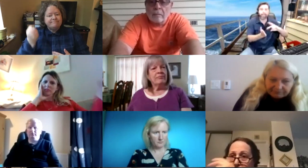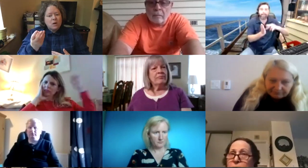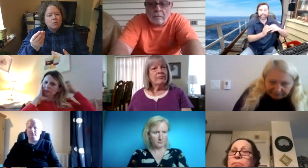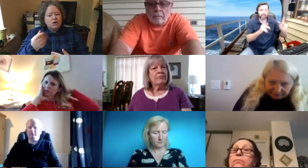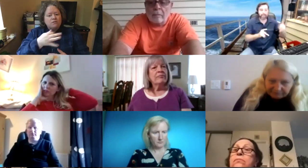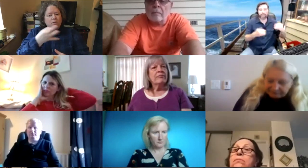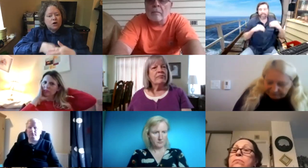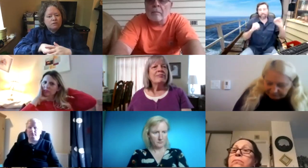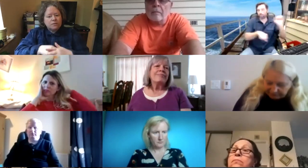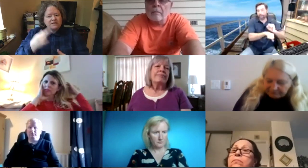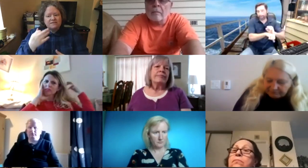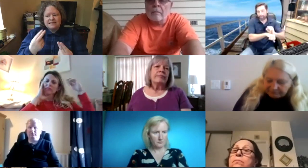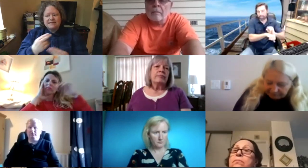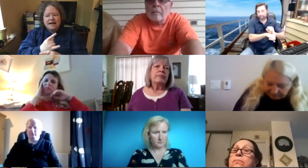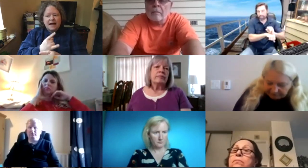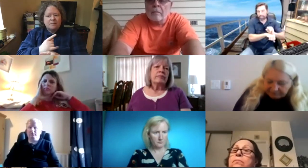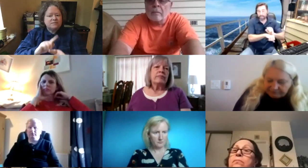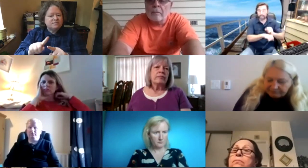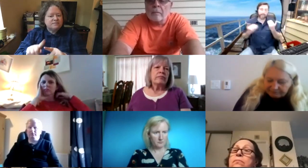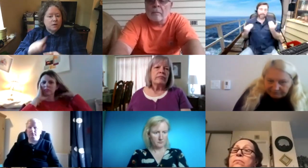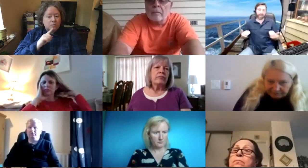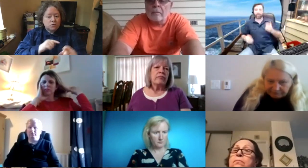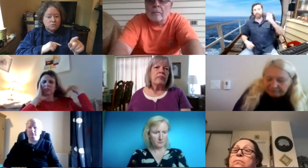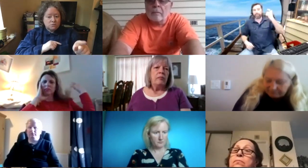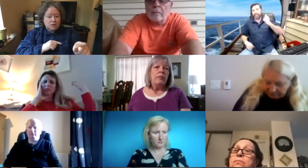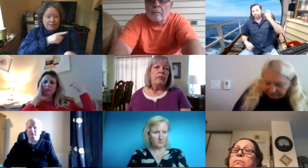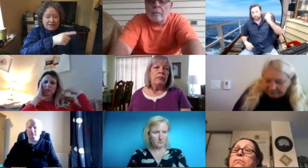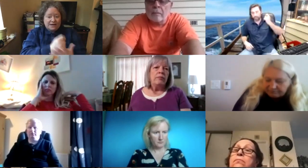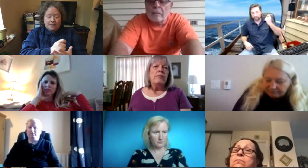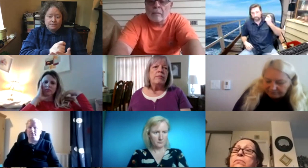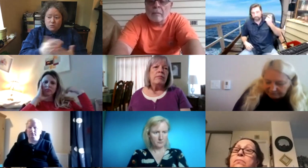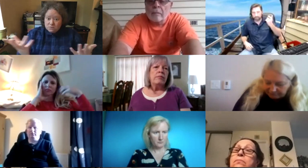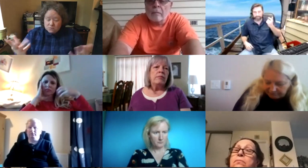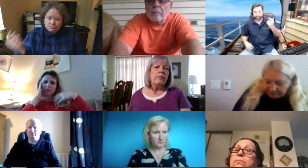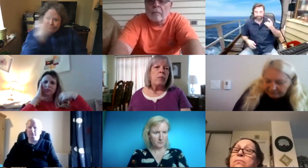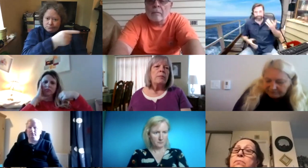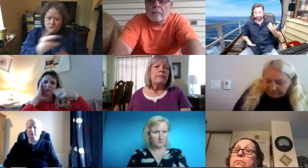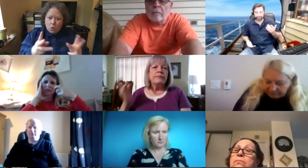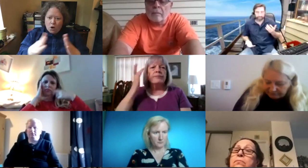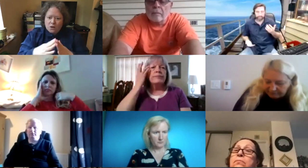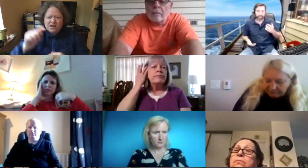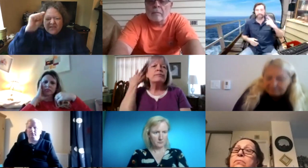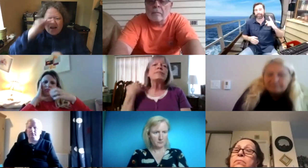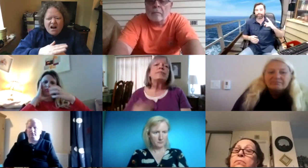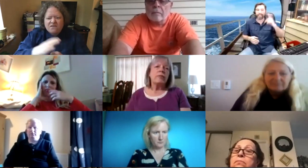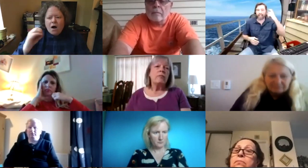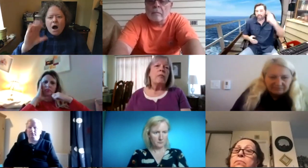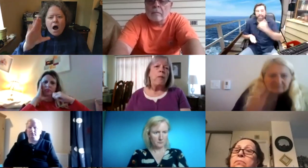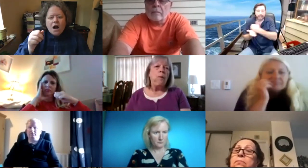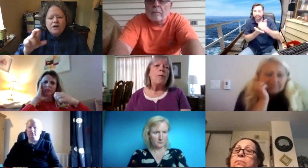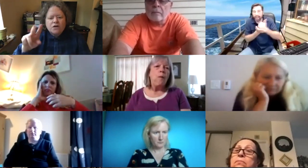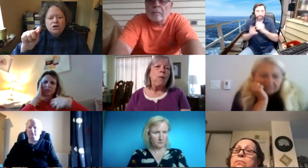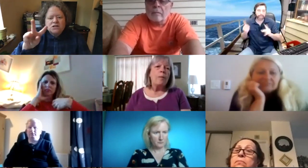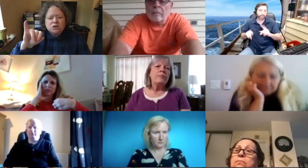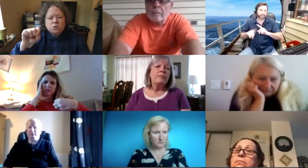whereas now we have a pension that we get benefits from the government, you know, different types of support systems. But back in the day, you